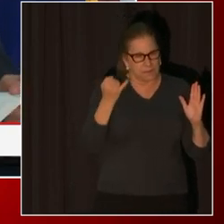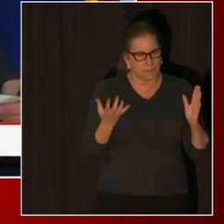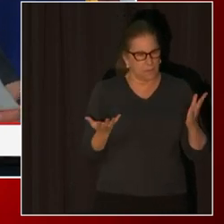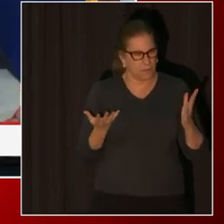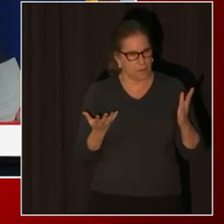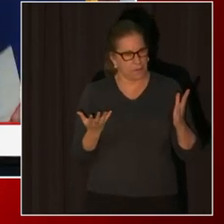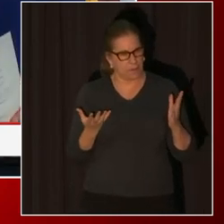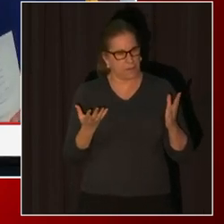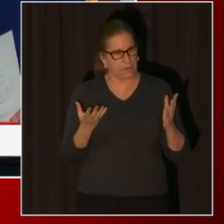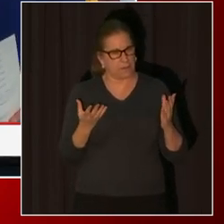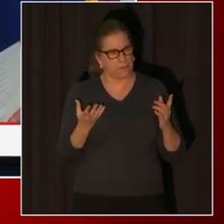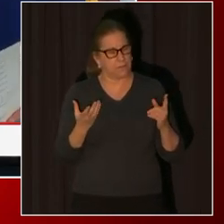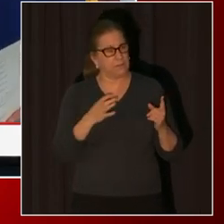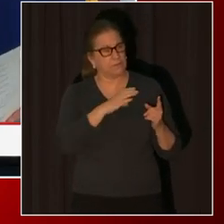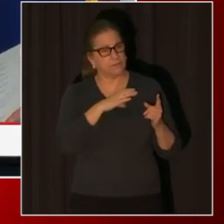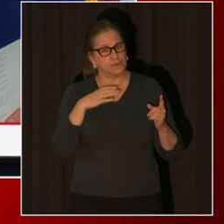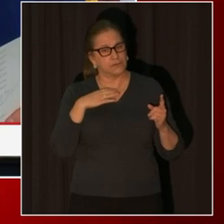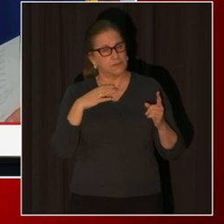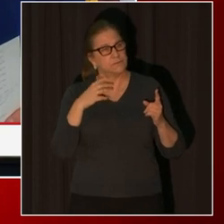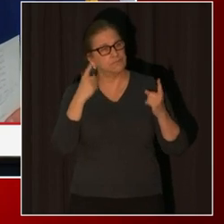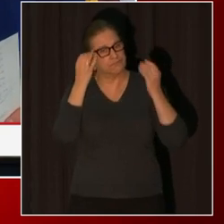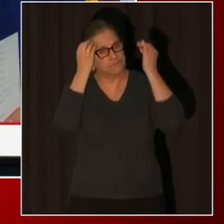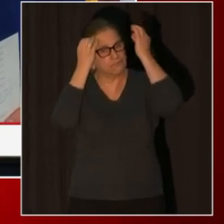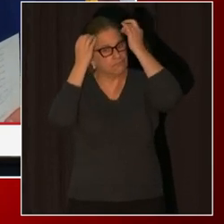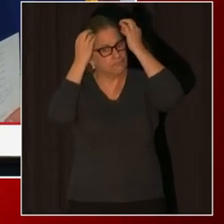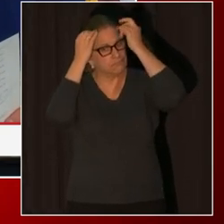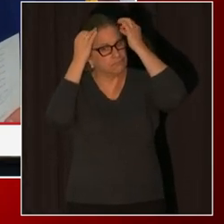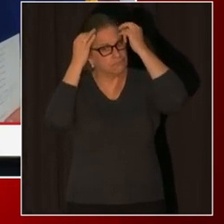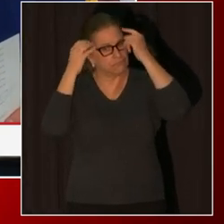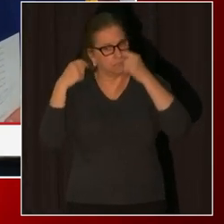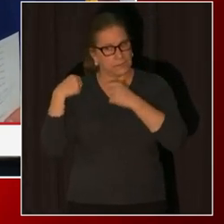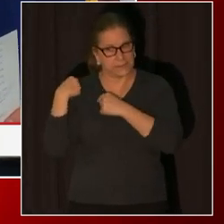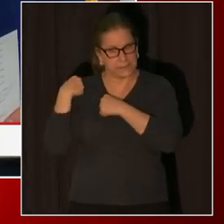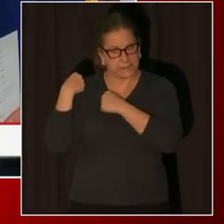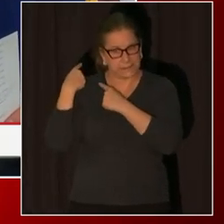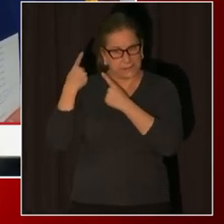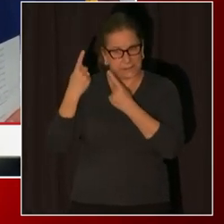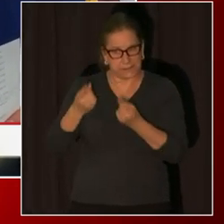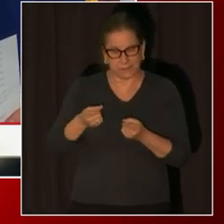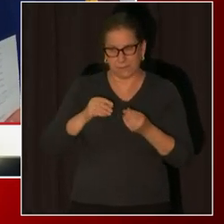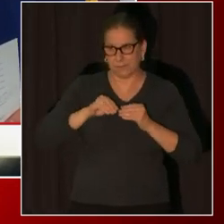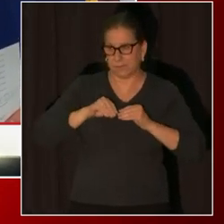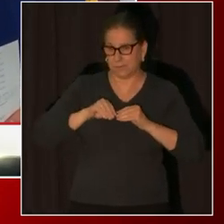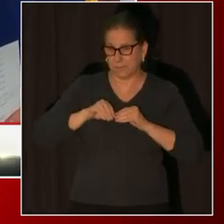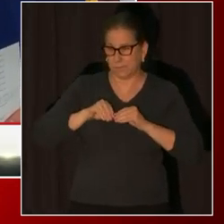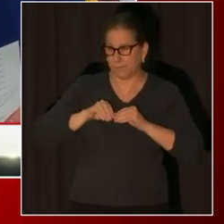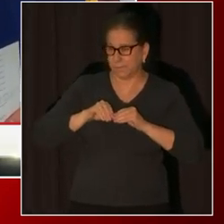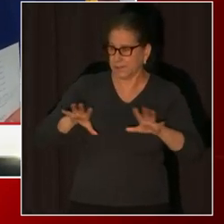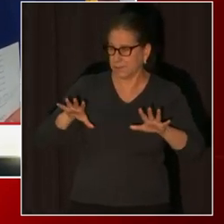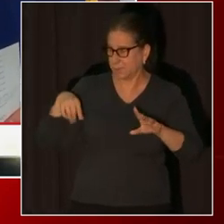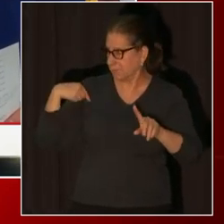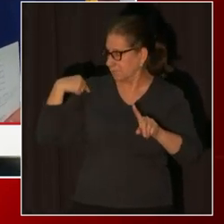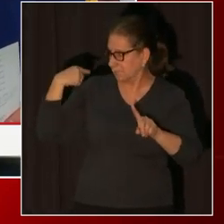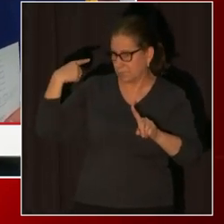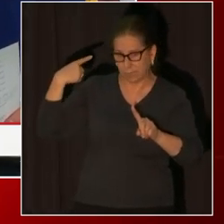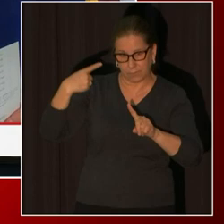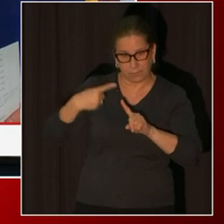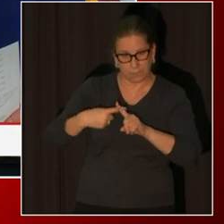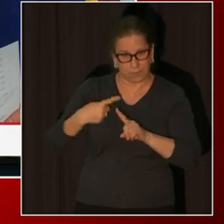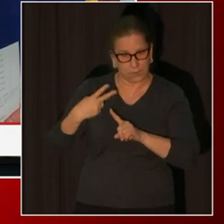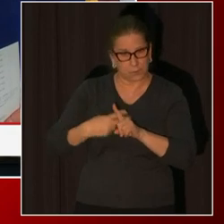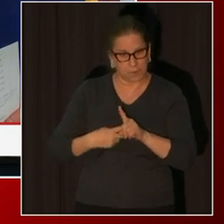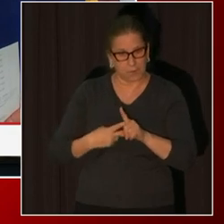has been considering since the beginning of this pandemic or the emergency, is revisions to